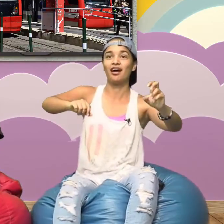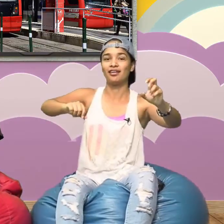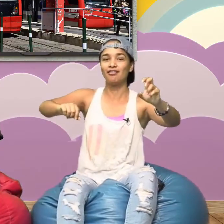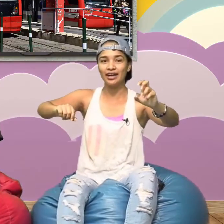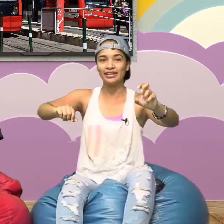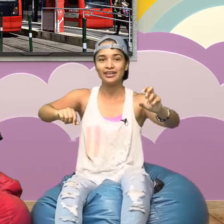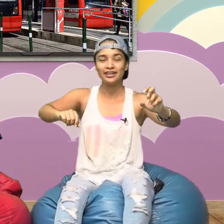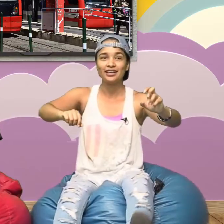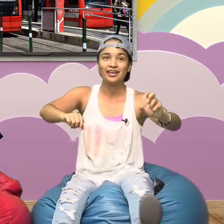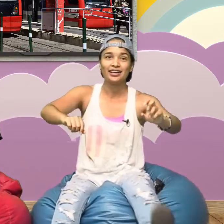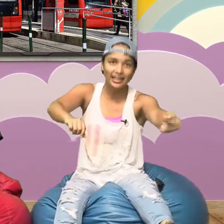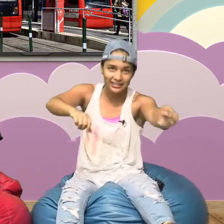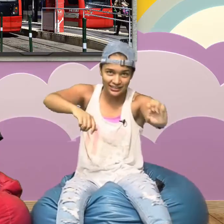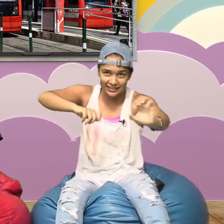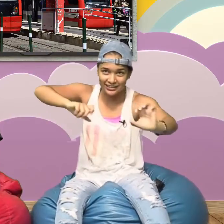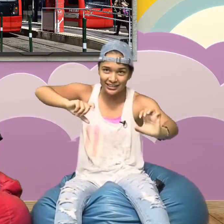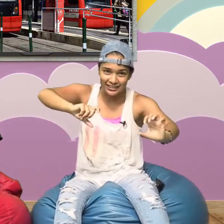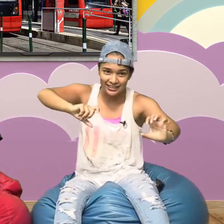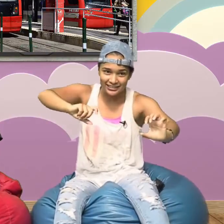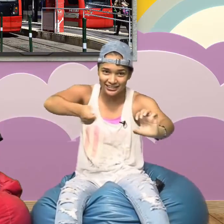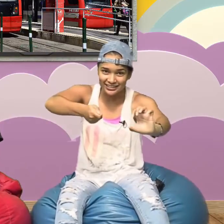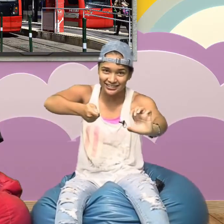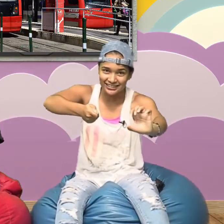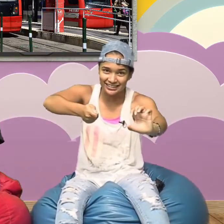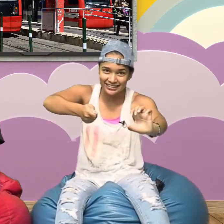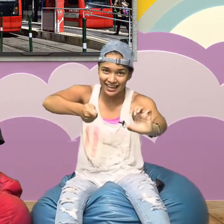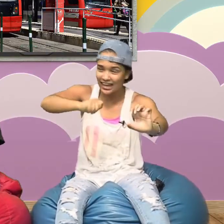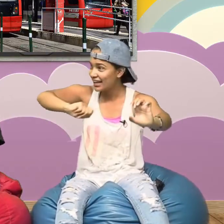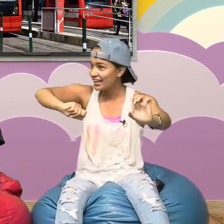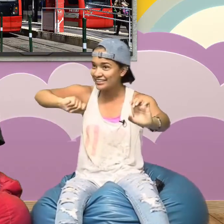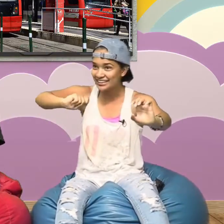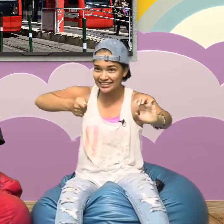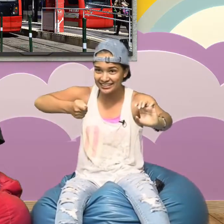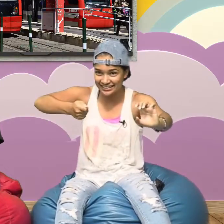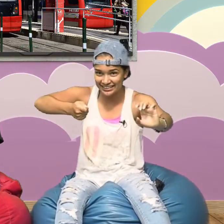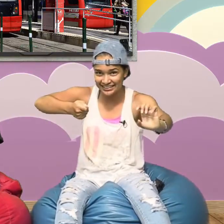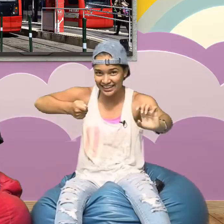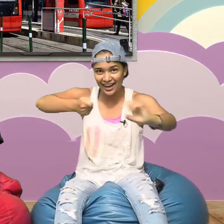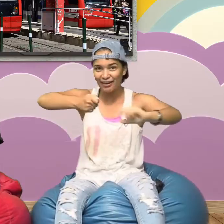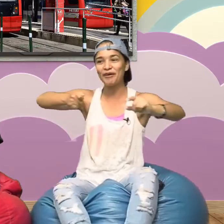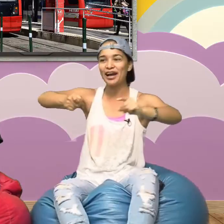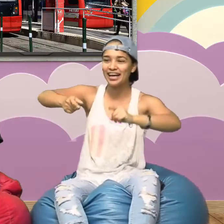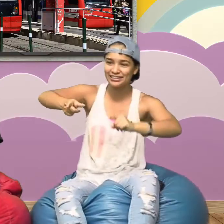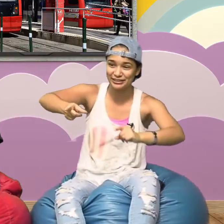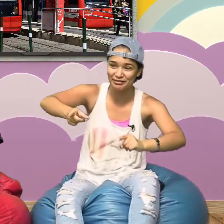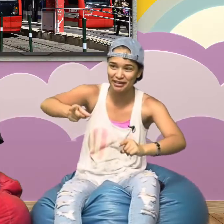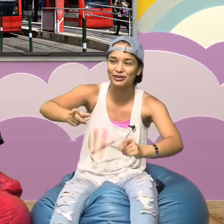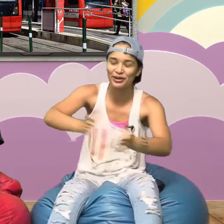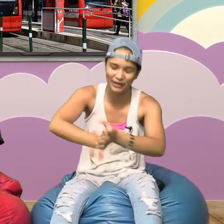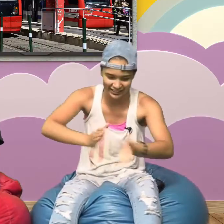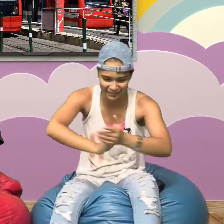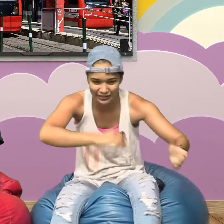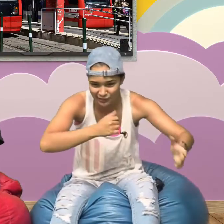start the car, okay? Clutch in. Zigga, zigga, zigga, zigga, zigga. Zigga, zigga, zigga, zigga, zigga. Okay, guys, you see